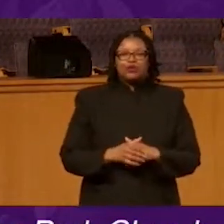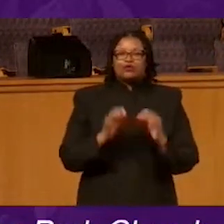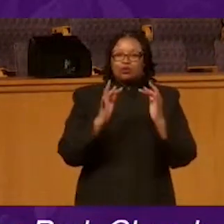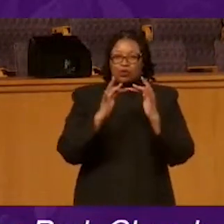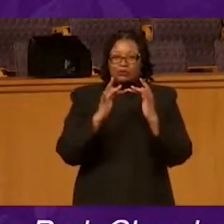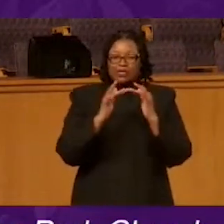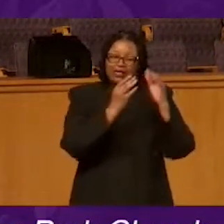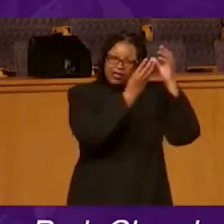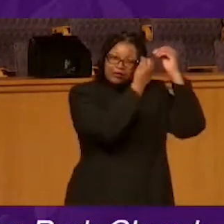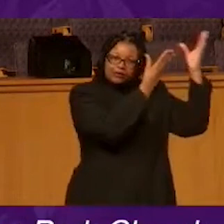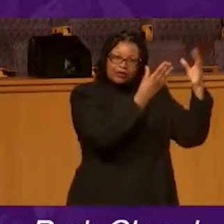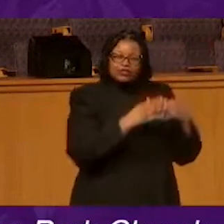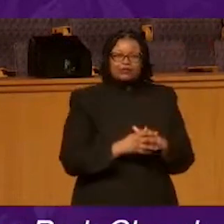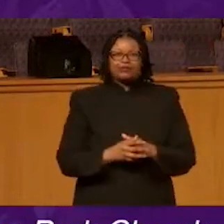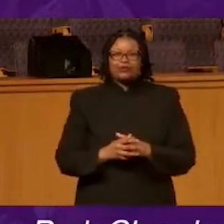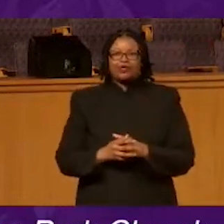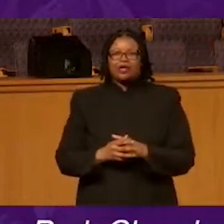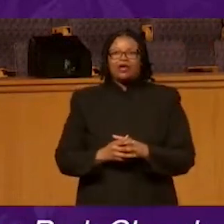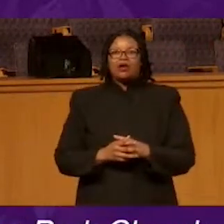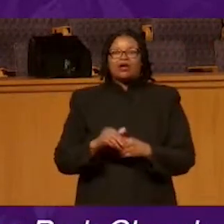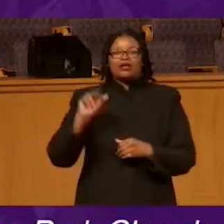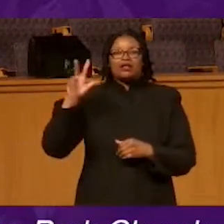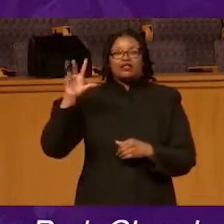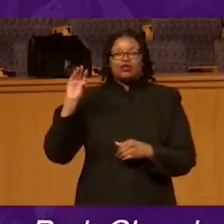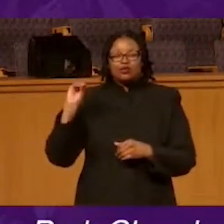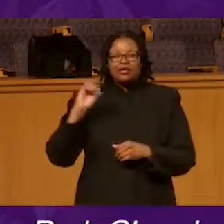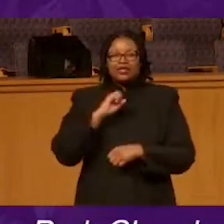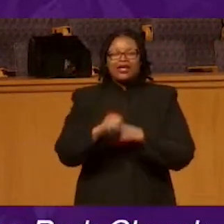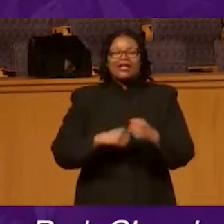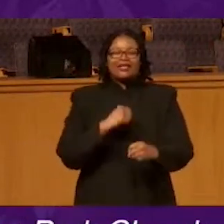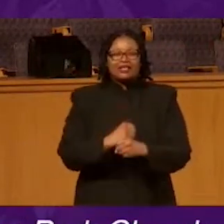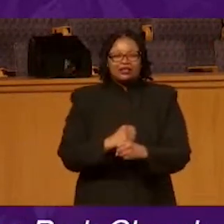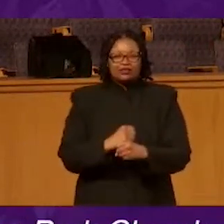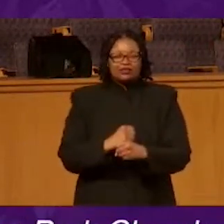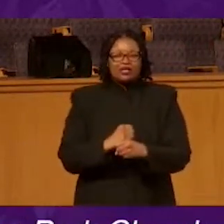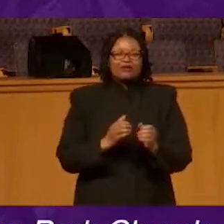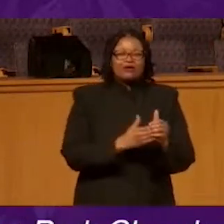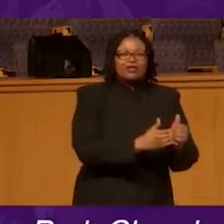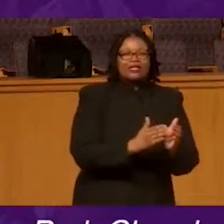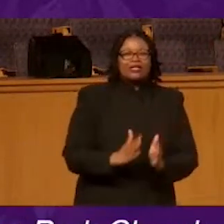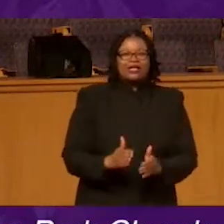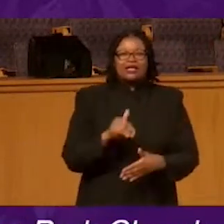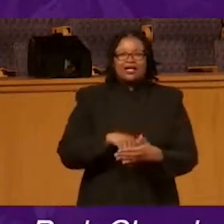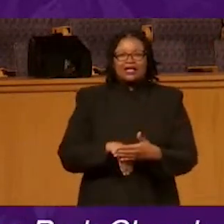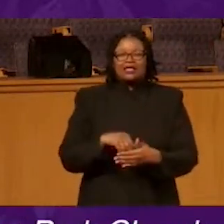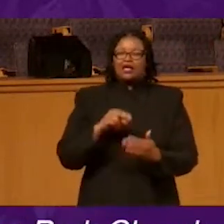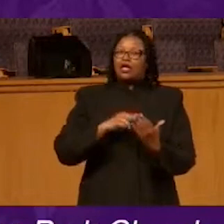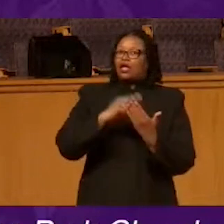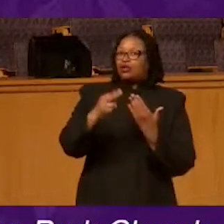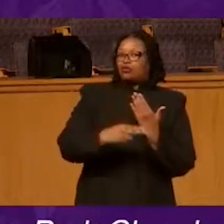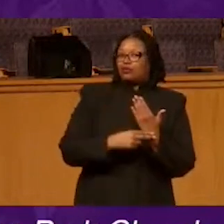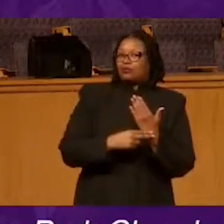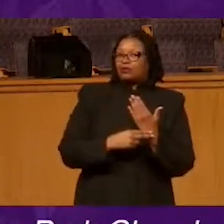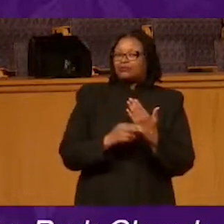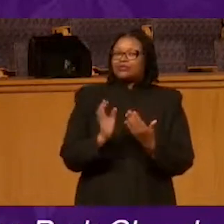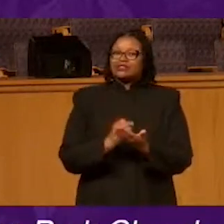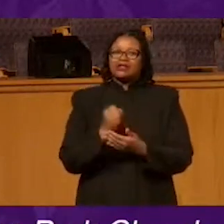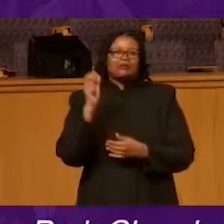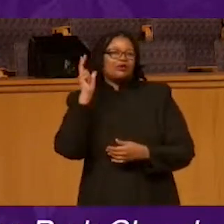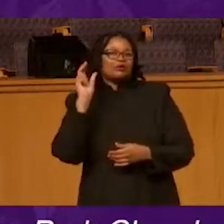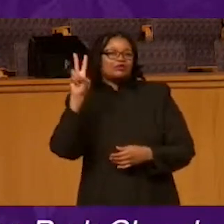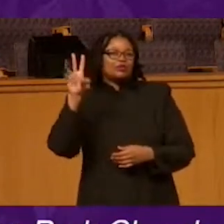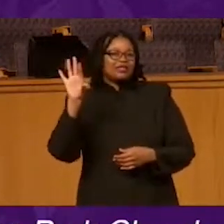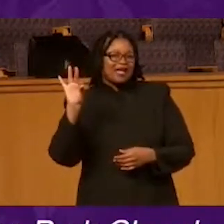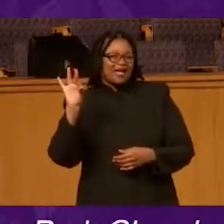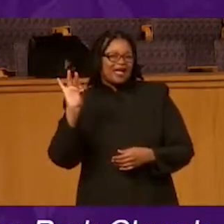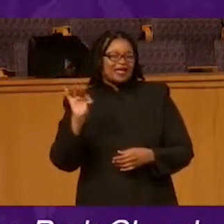be 30 years as leading lady in November. Some of you all heard 29 and you're